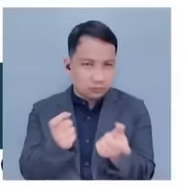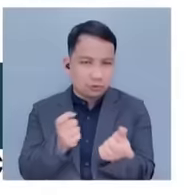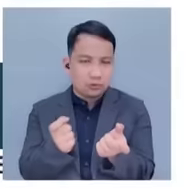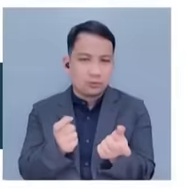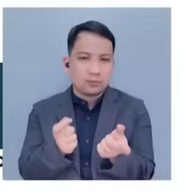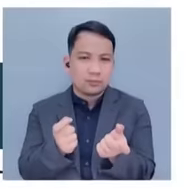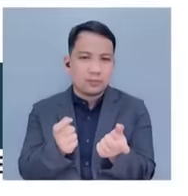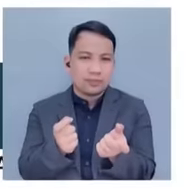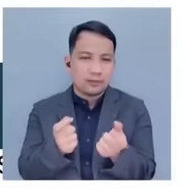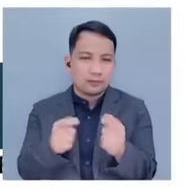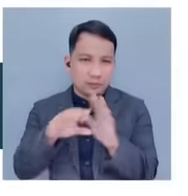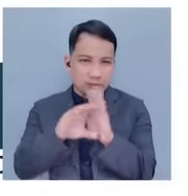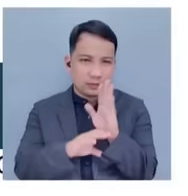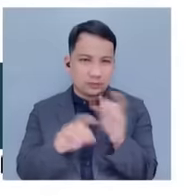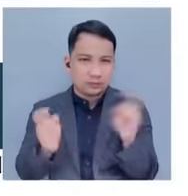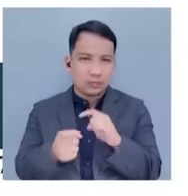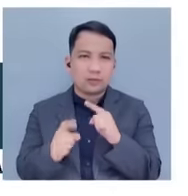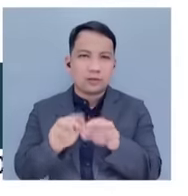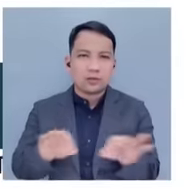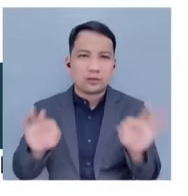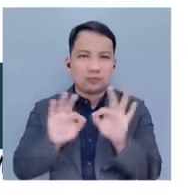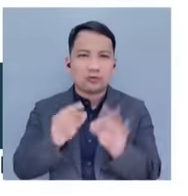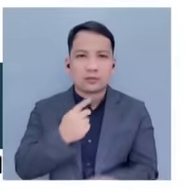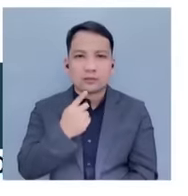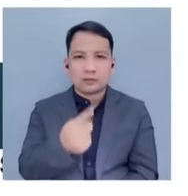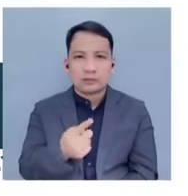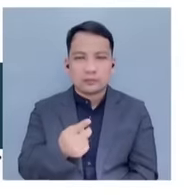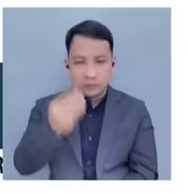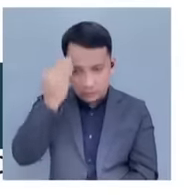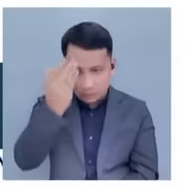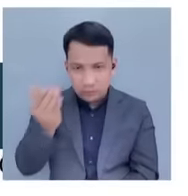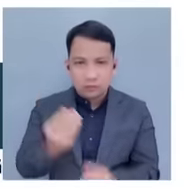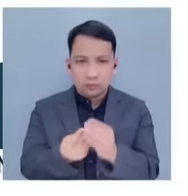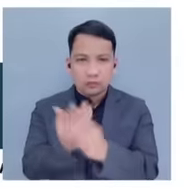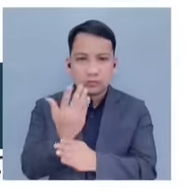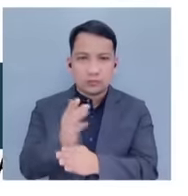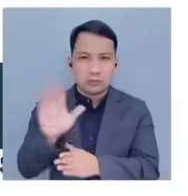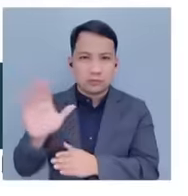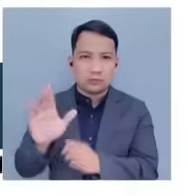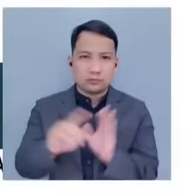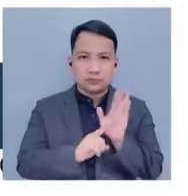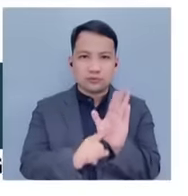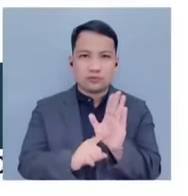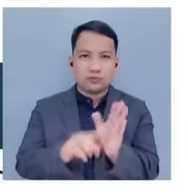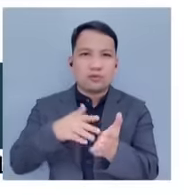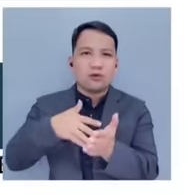to dispel the growing perception that he is a weak leader. Marcos